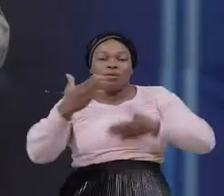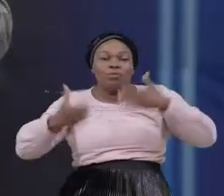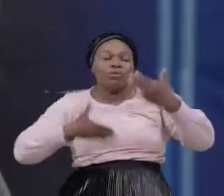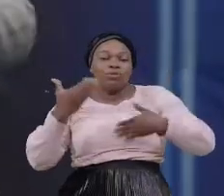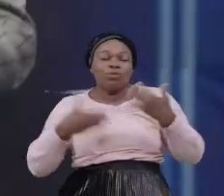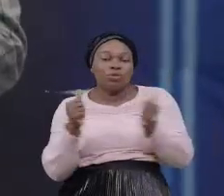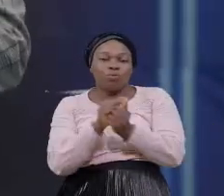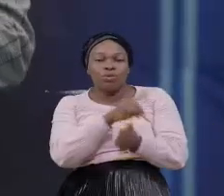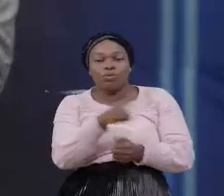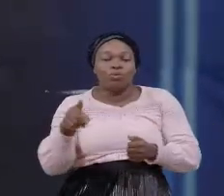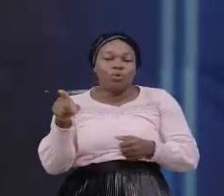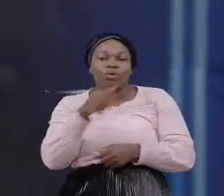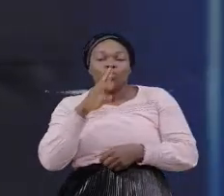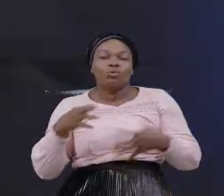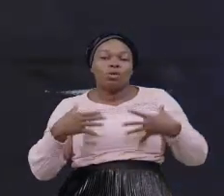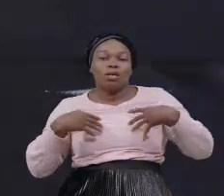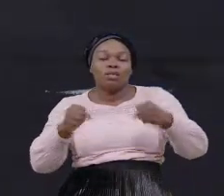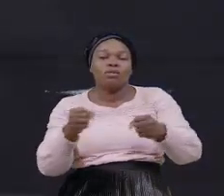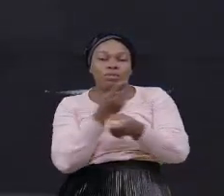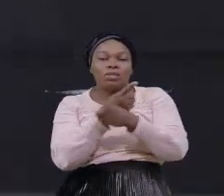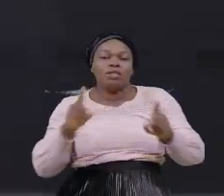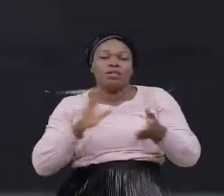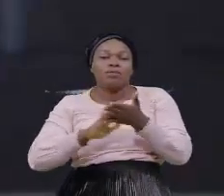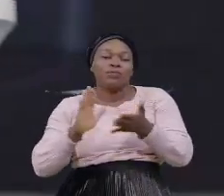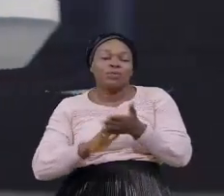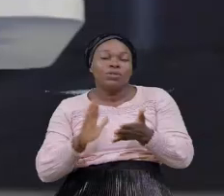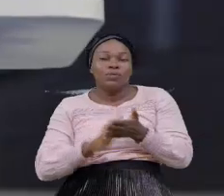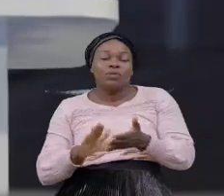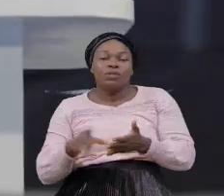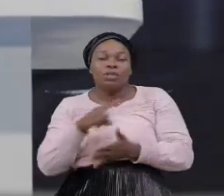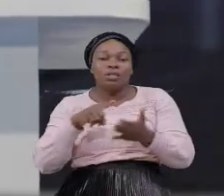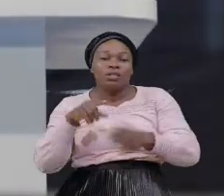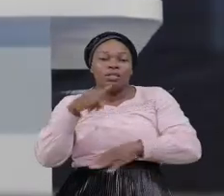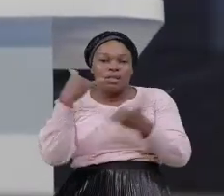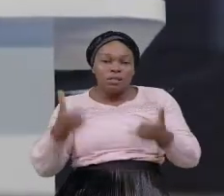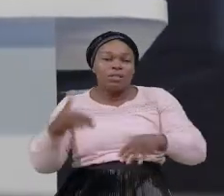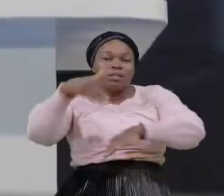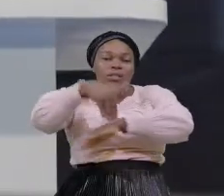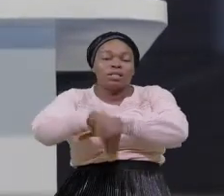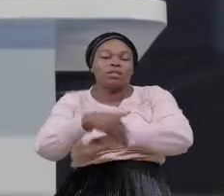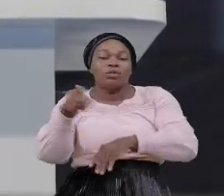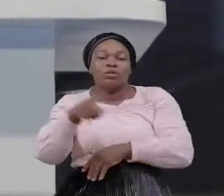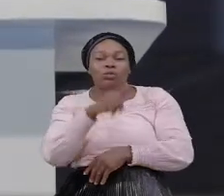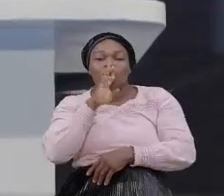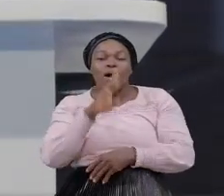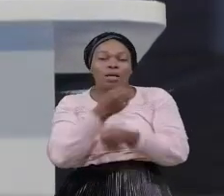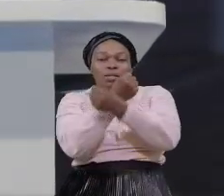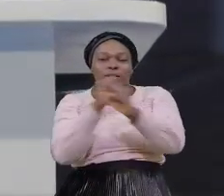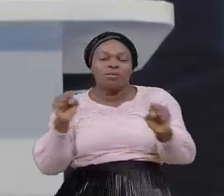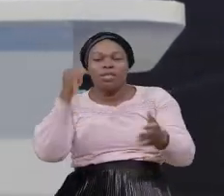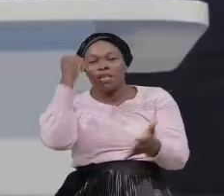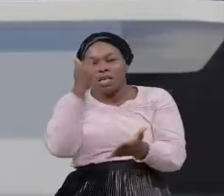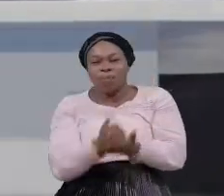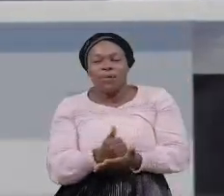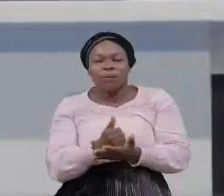You are delivered tonight. You are forgiven tonight. You are saved. But look at number